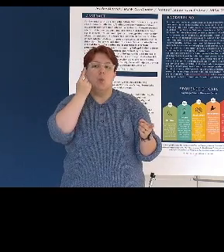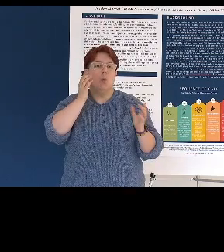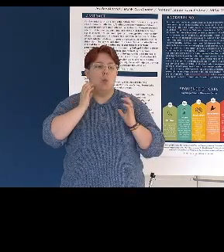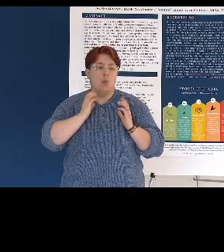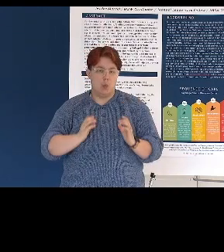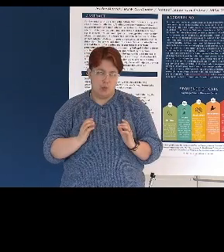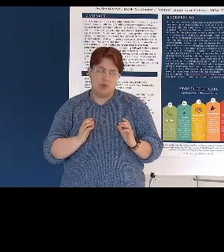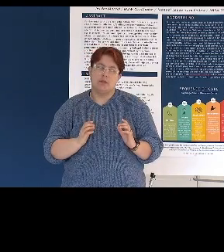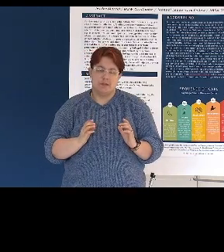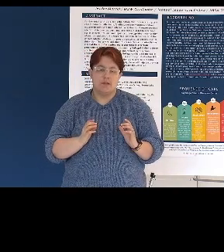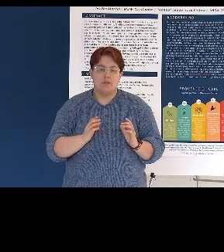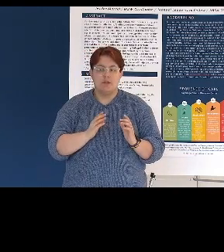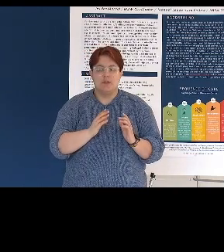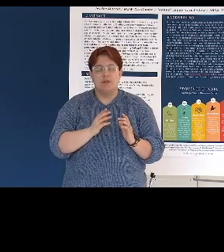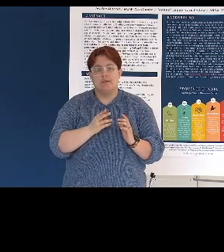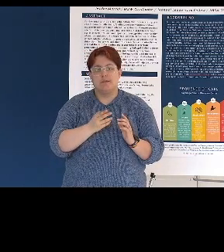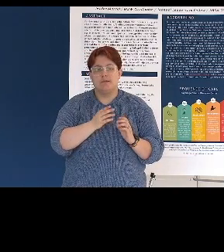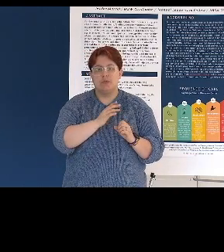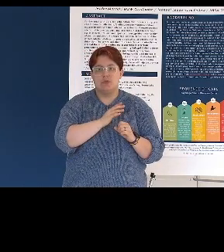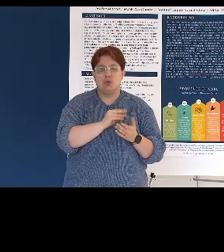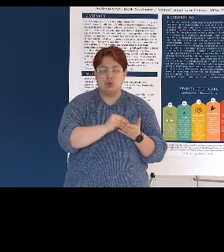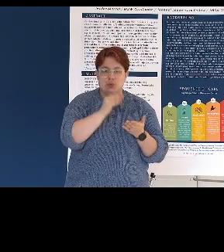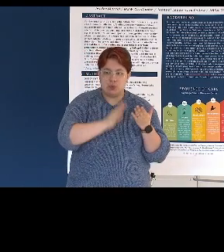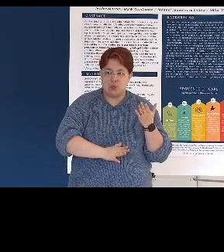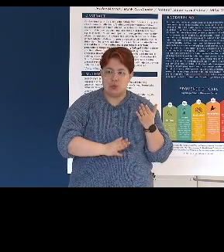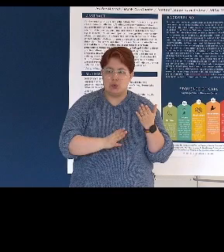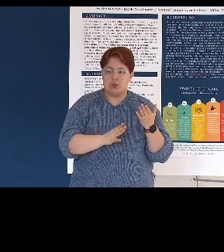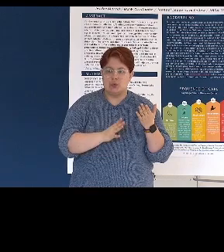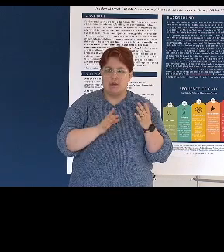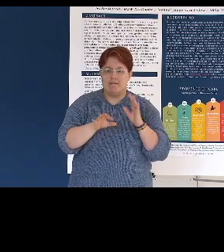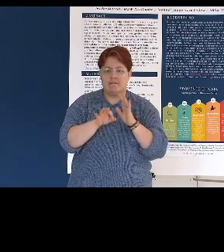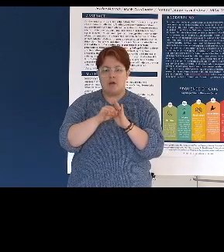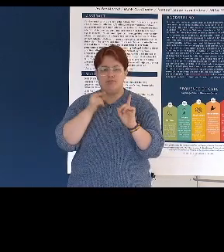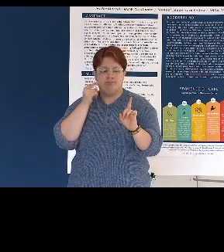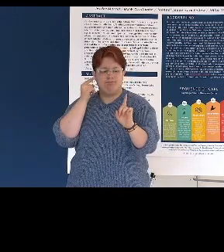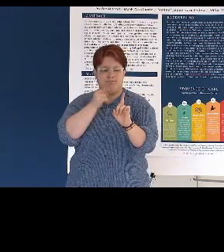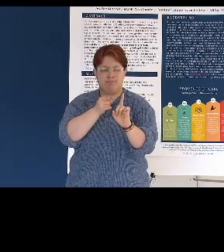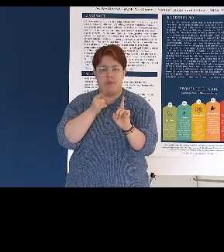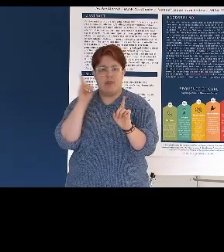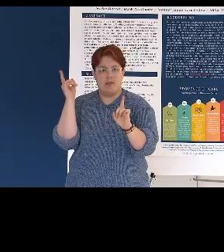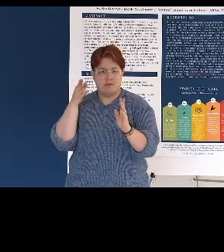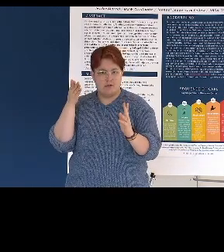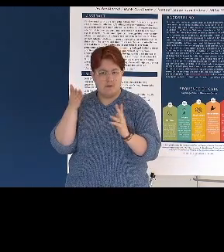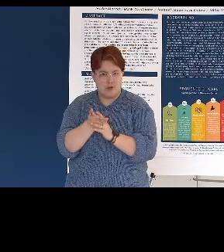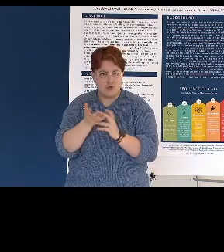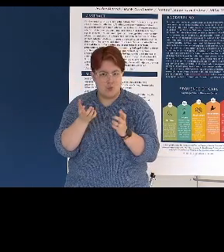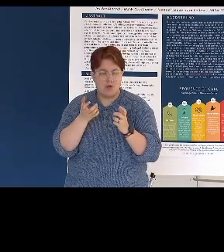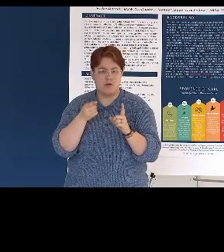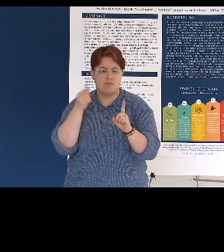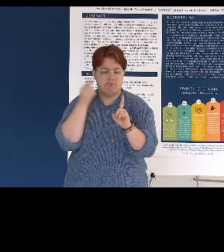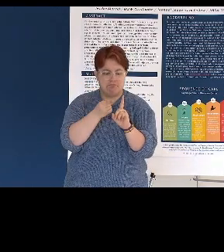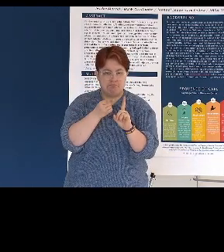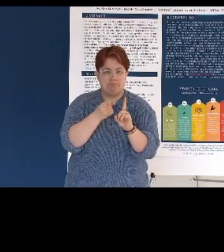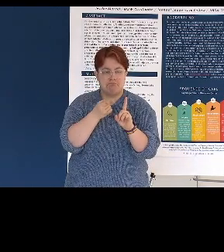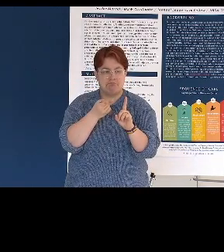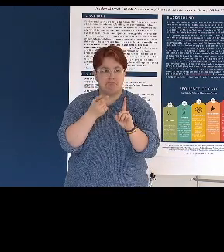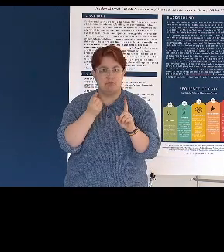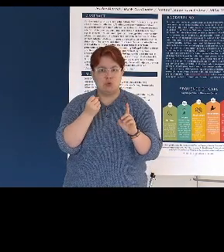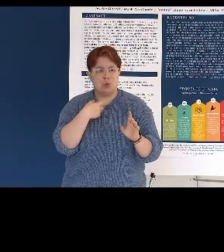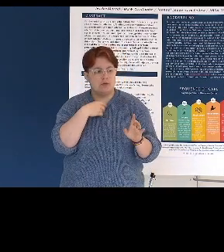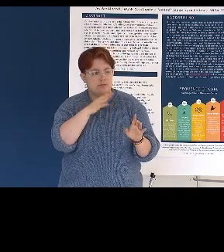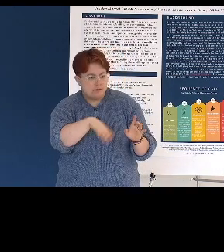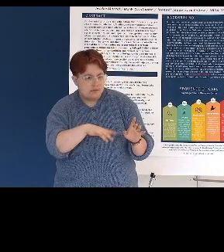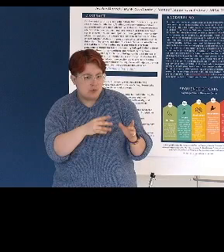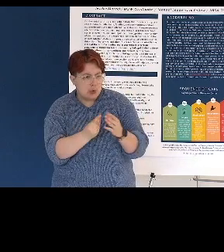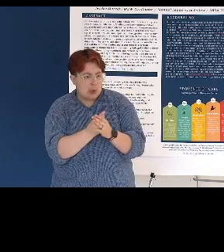is a high-achieving school student, really got to the core of what this intervention is aiming to do. So when I asked like what growth